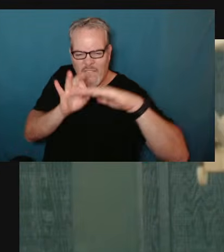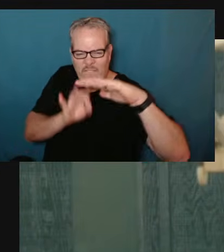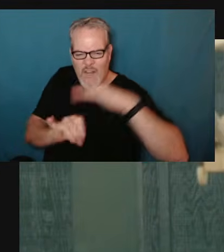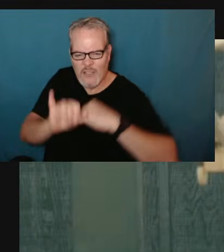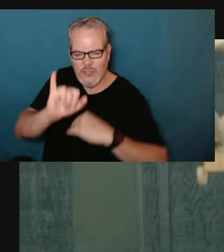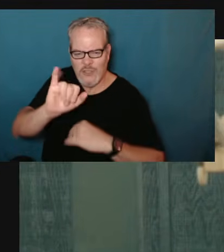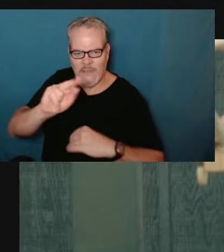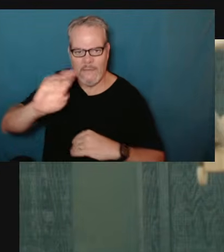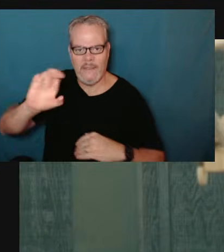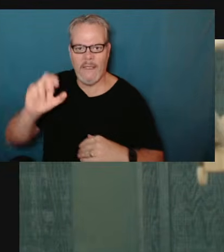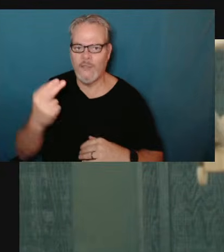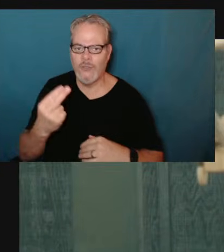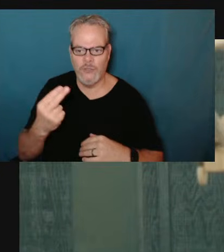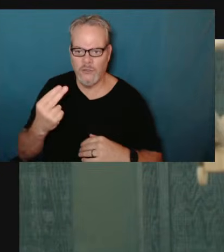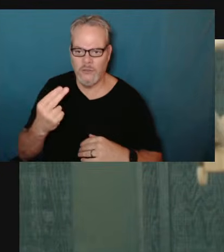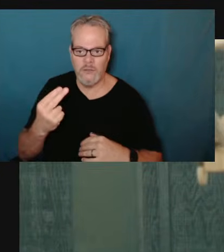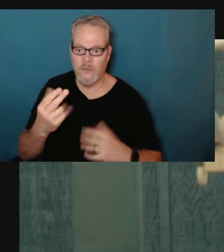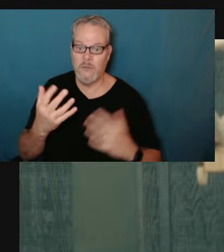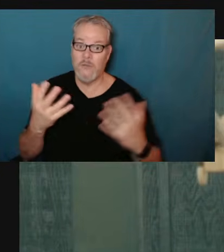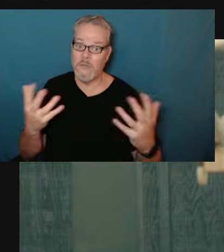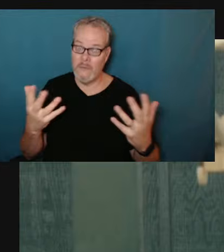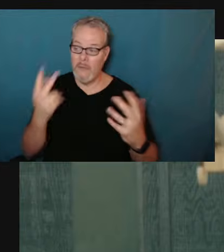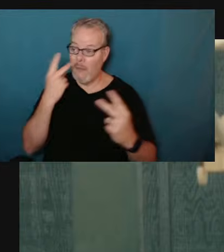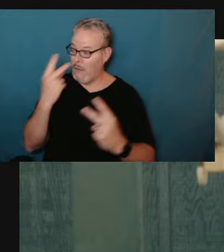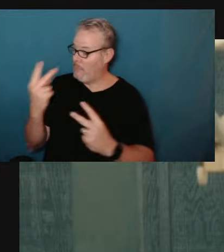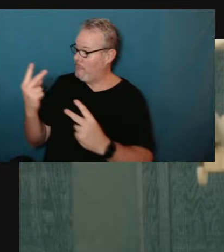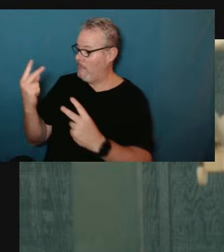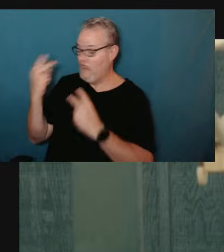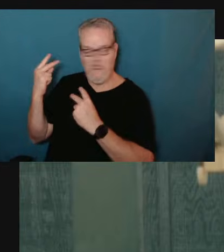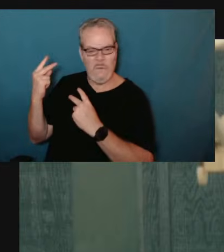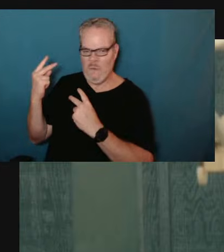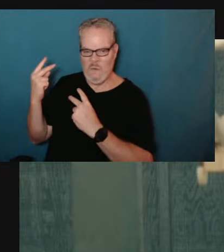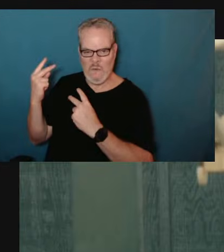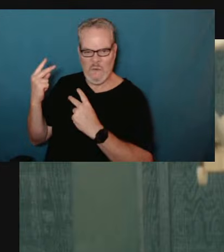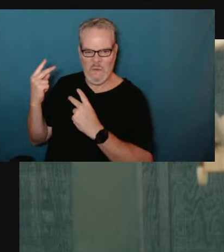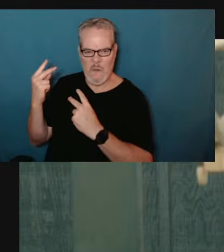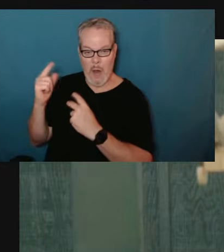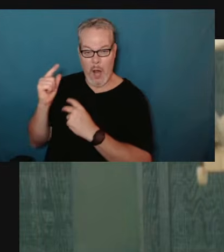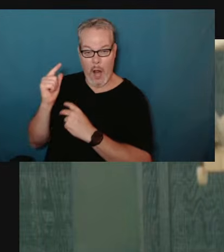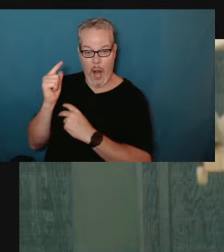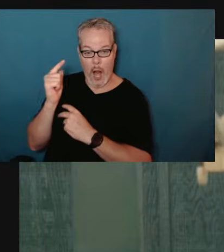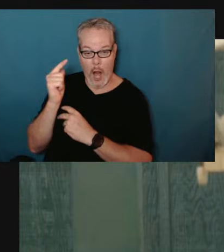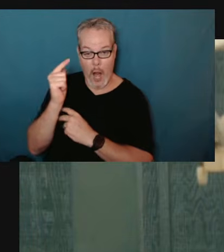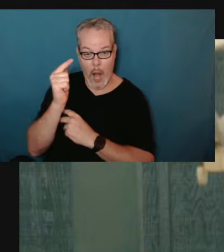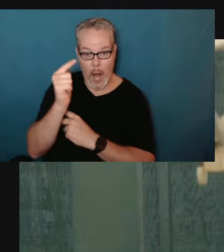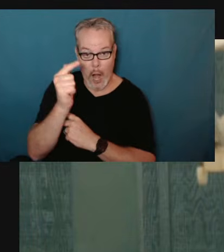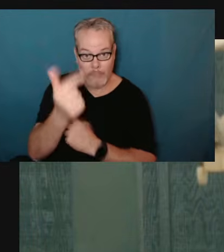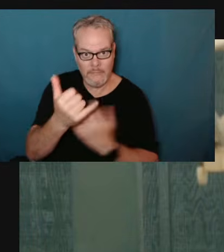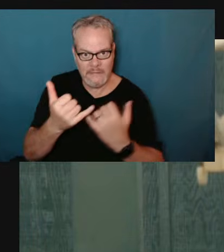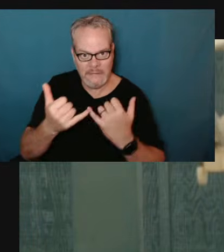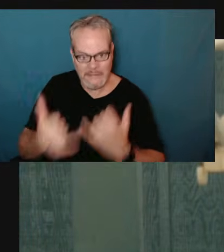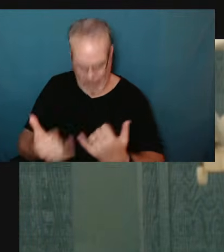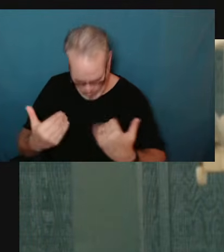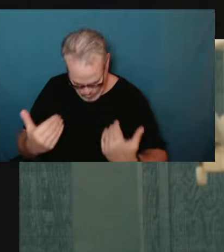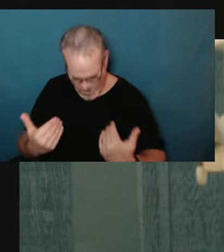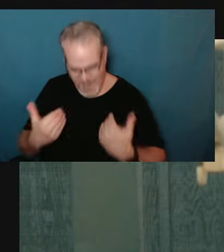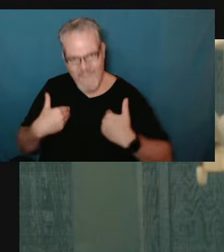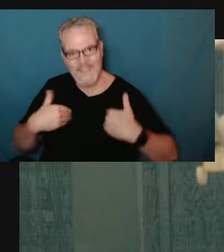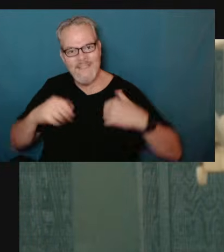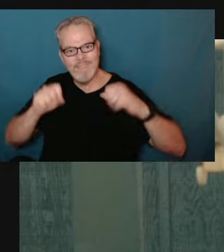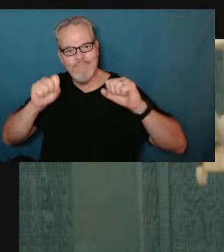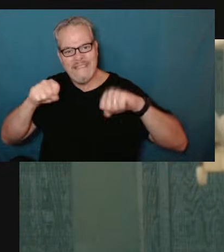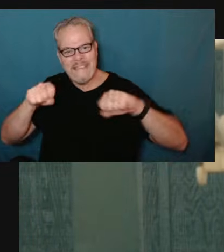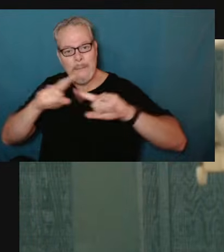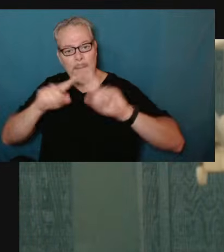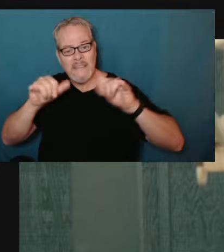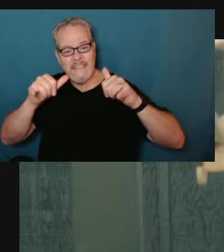were not even imaginable by Don at the time. They had hoped for that. 50 years later, we have these capabilities. But it's still the scientific